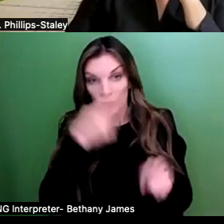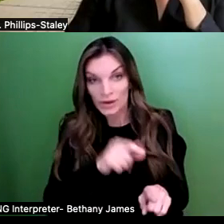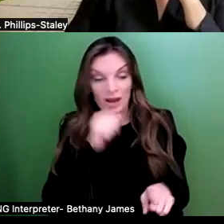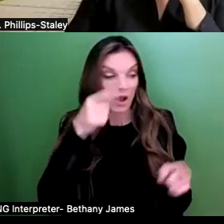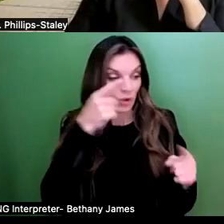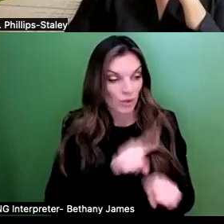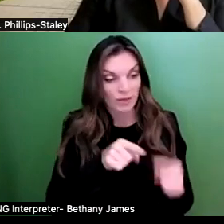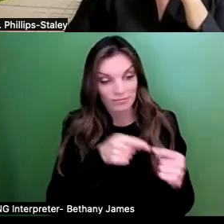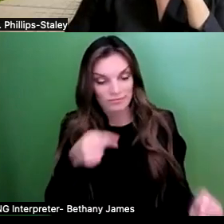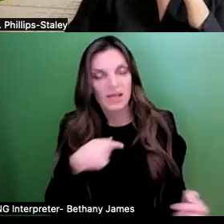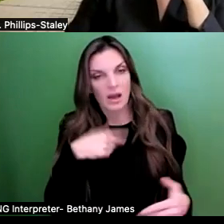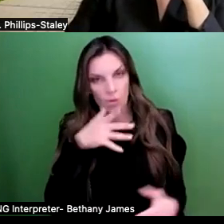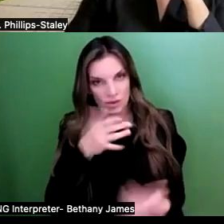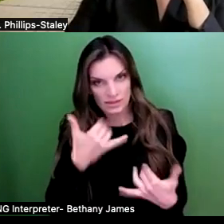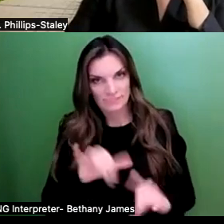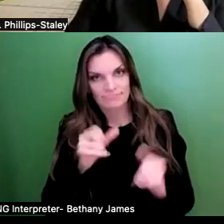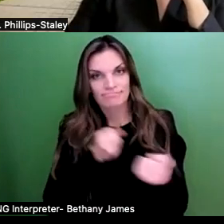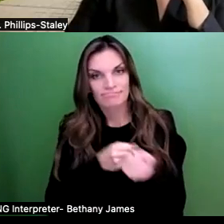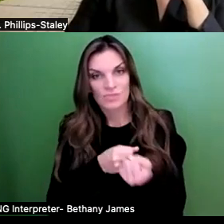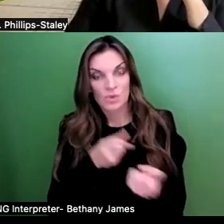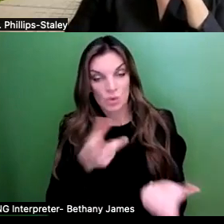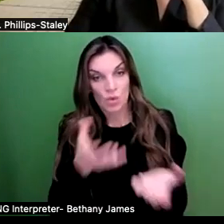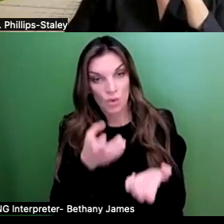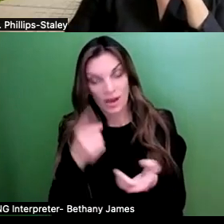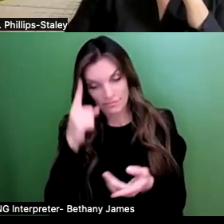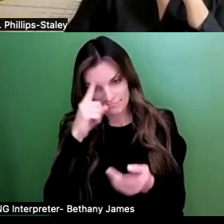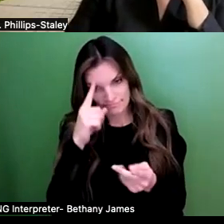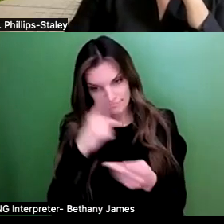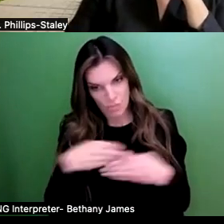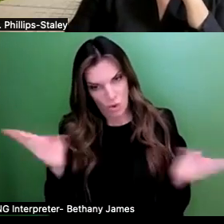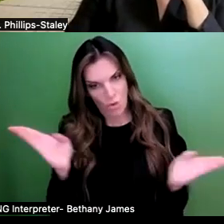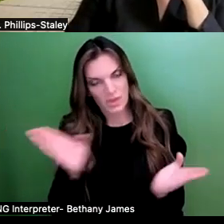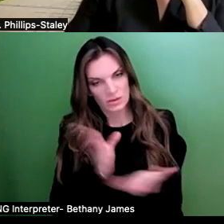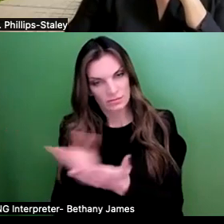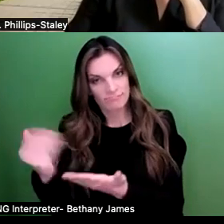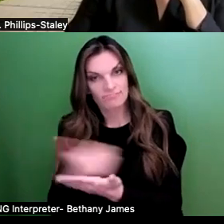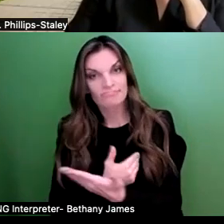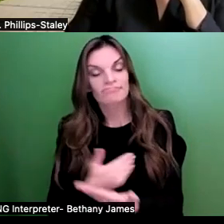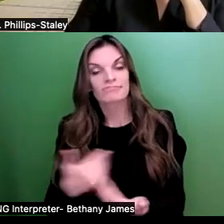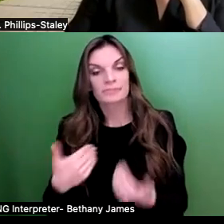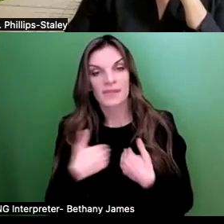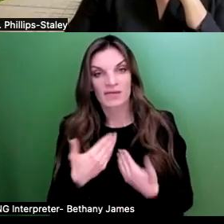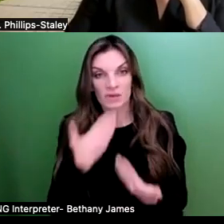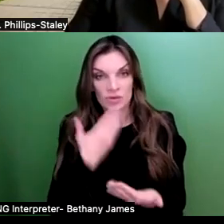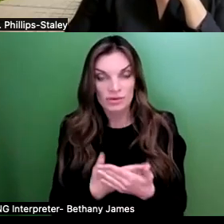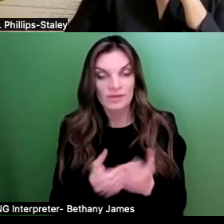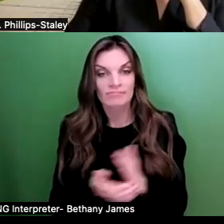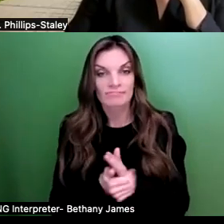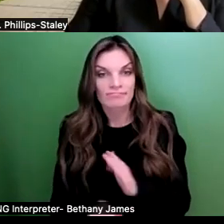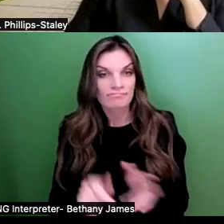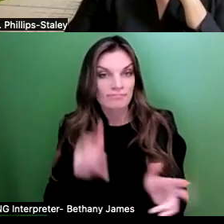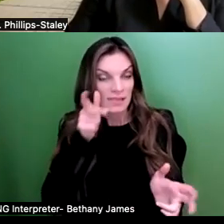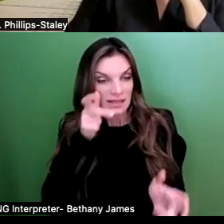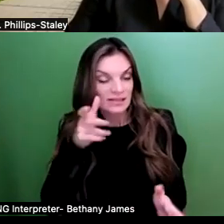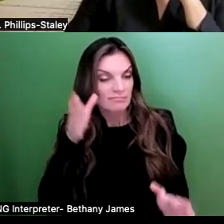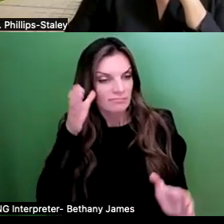for open and honest government, an inclusive government, good listeners with new ways of thinking, and new